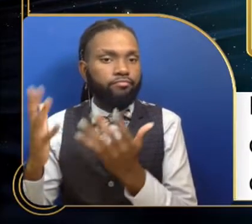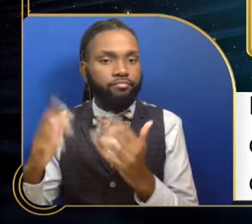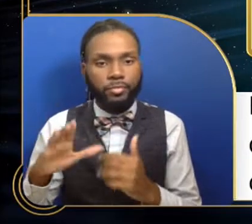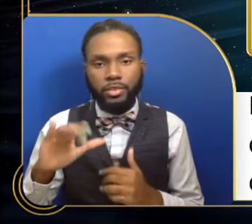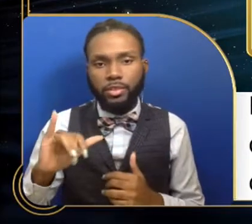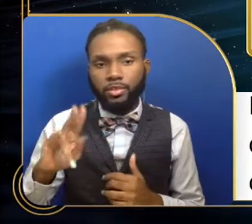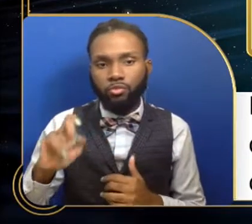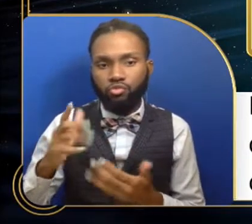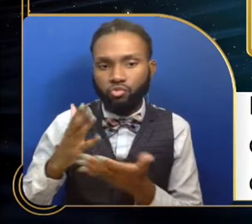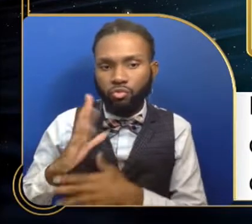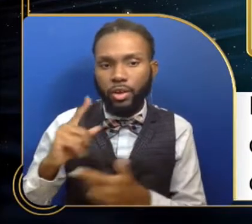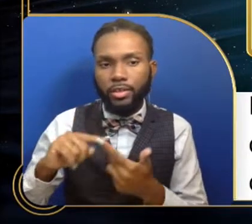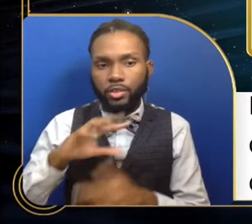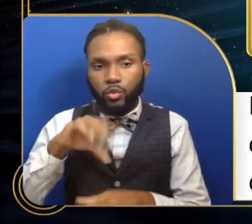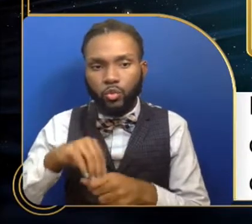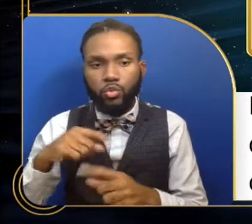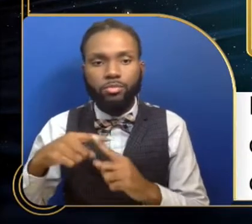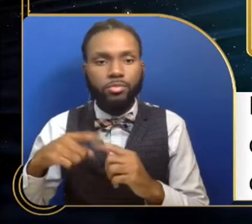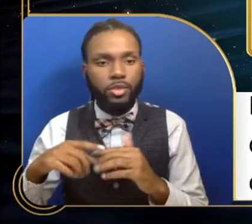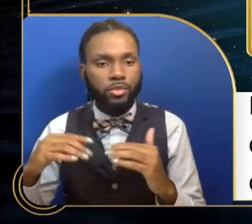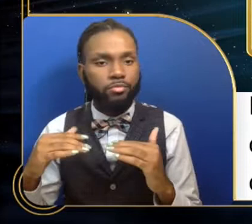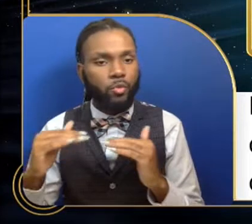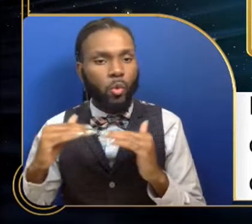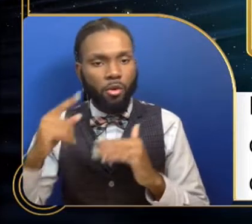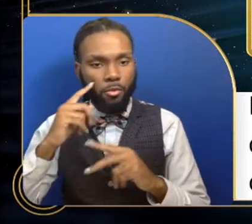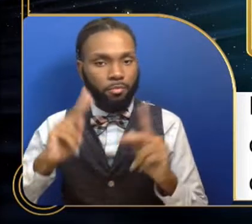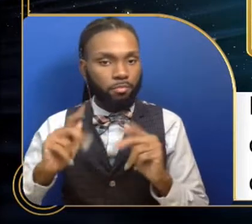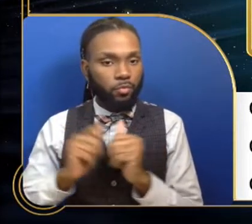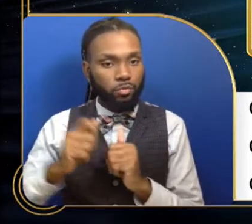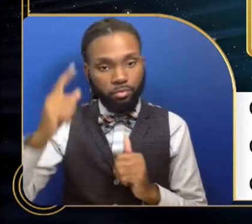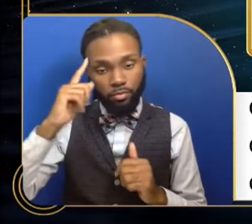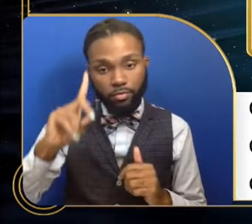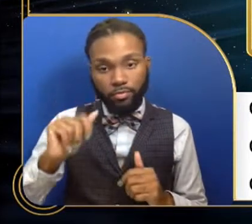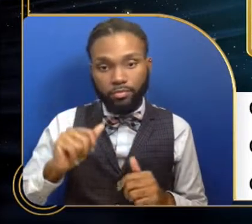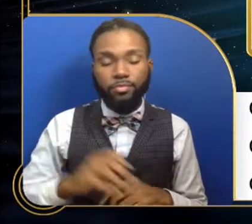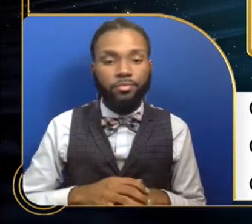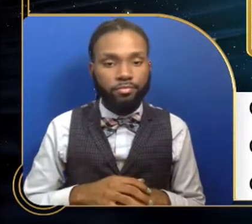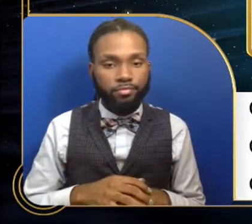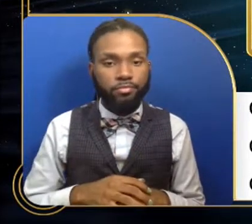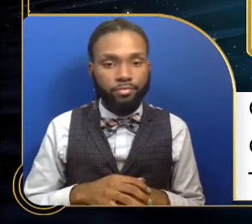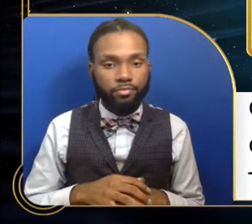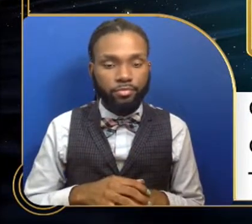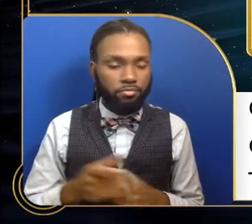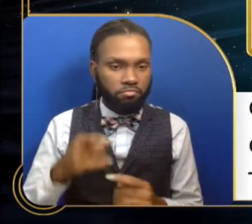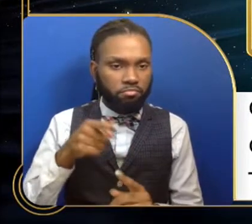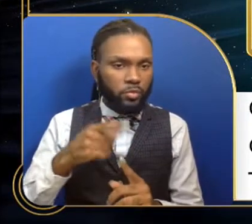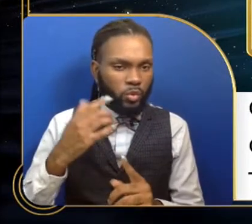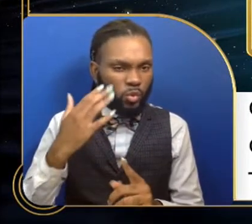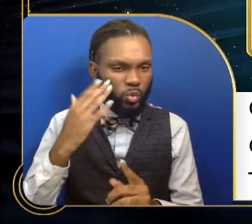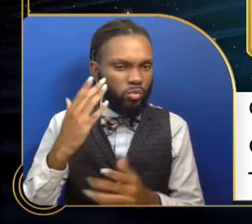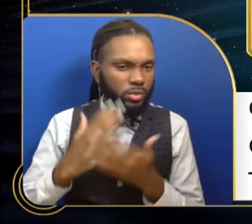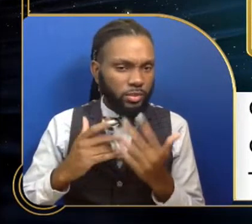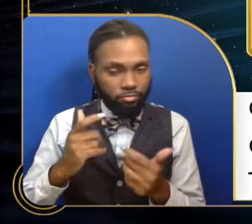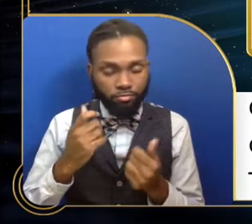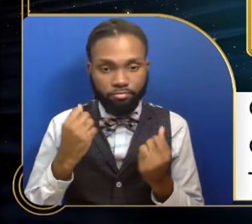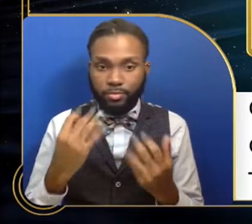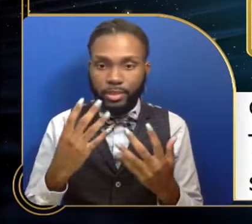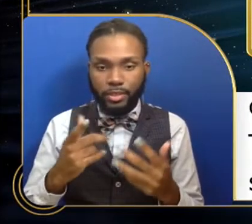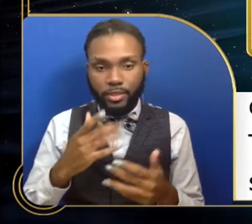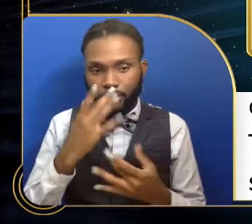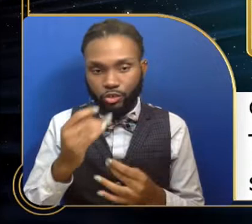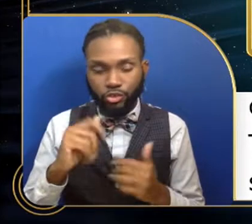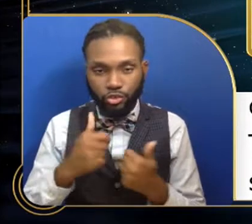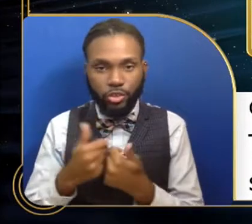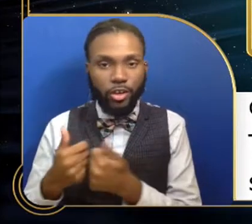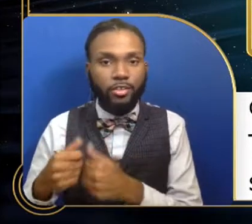and the equality of people with mental disabilities. There's always new and interesting challenges. I suppose some of that's a comment on